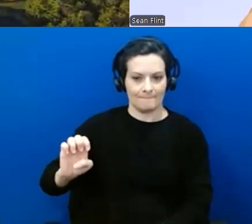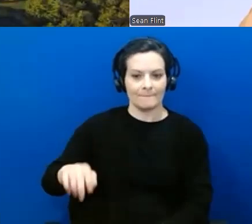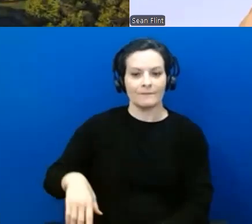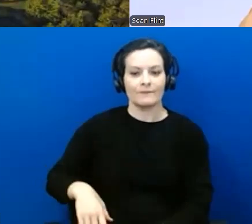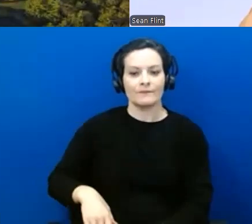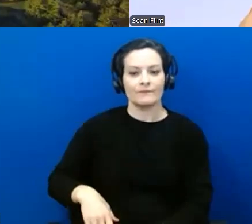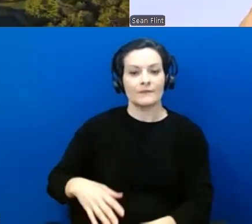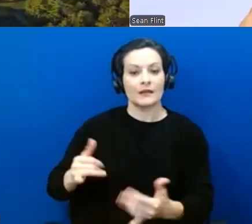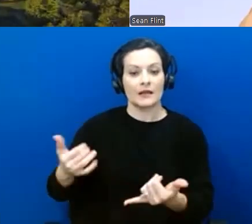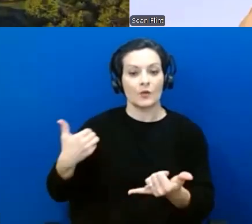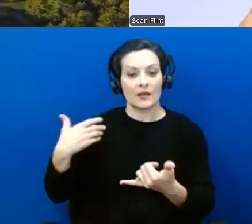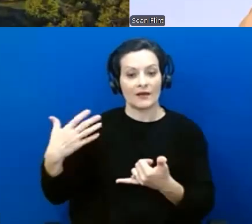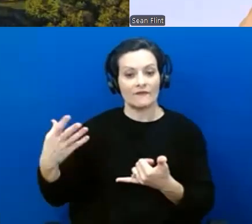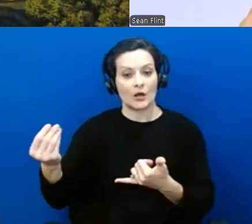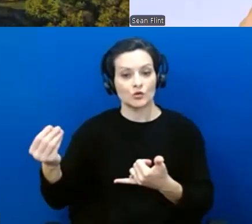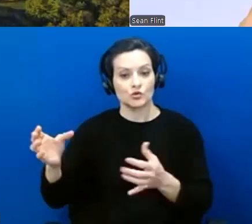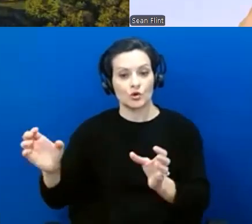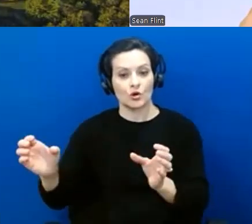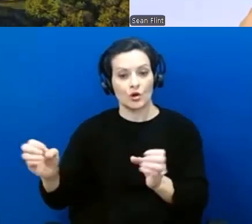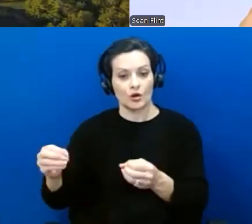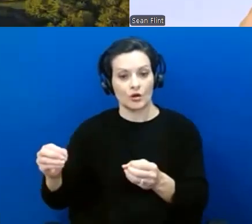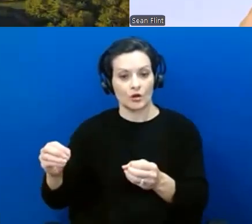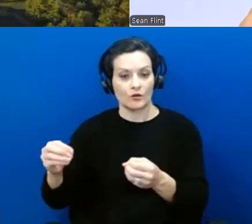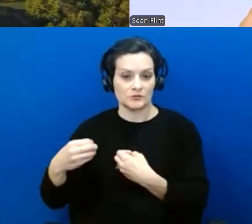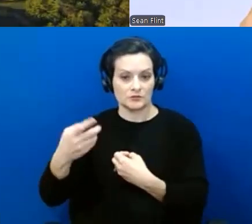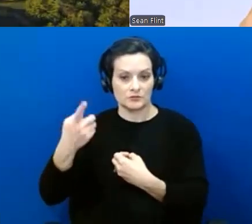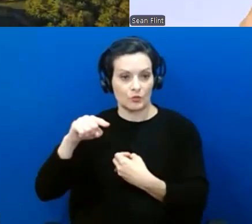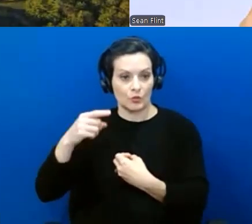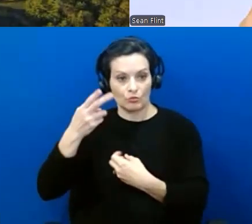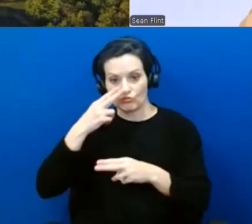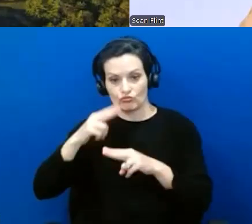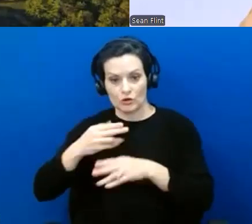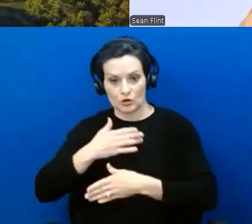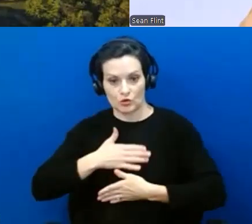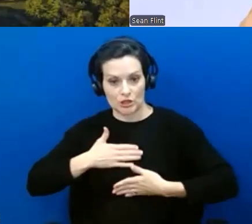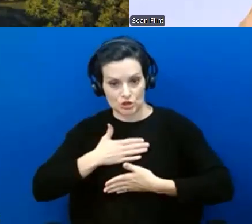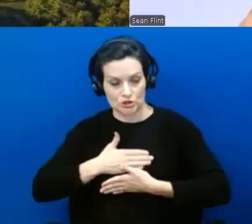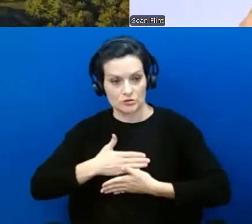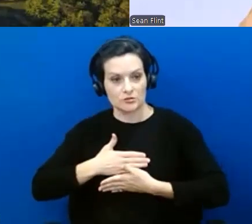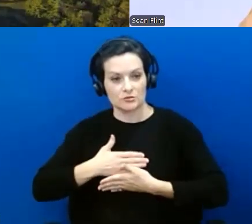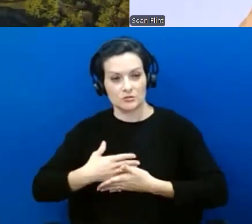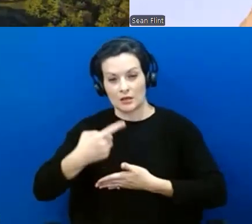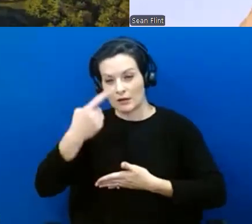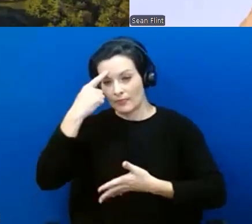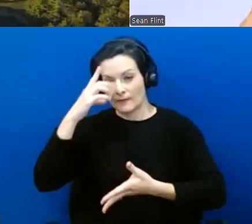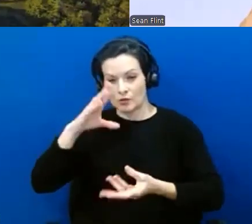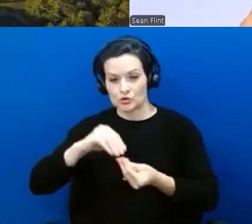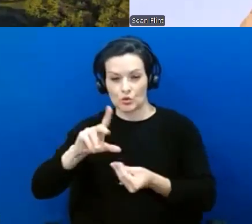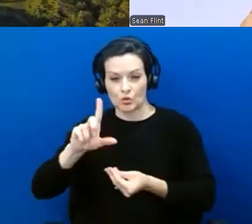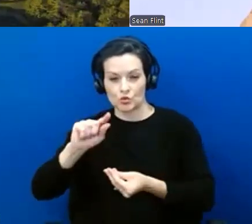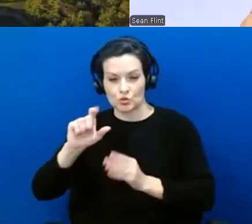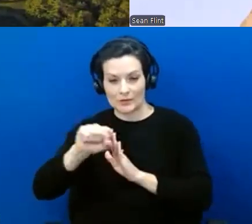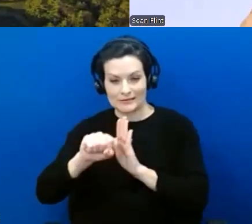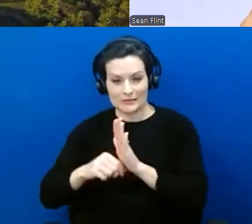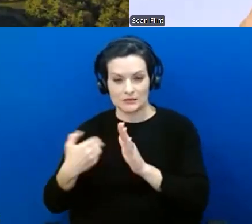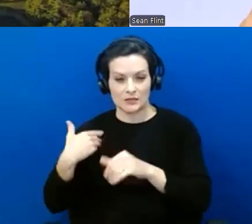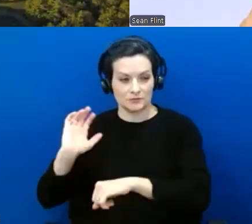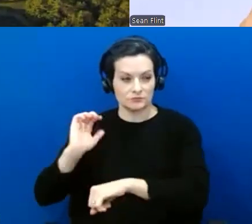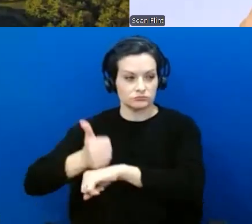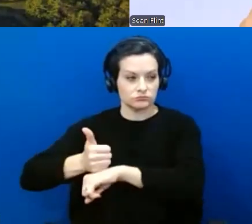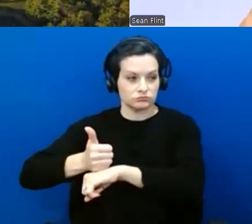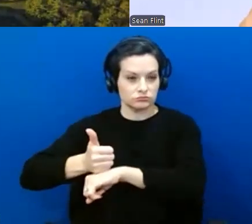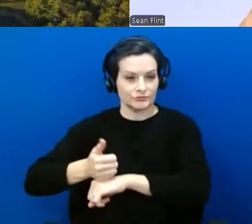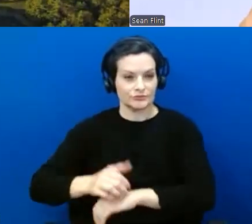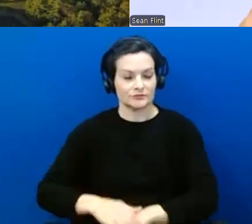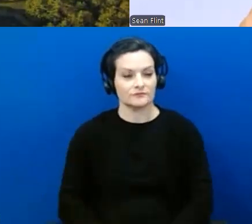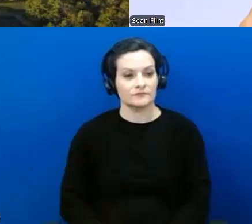outdoor offices of recreation. They're not in every state. I think they're in about around 20 states currently.